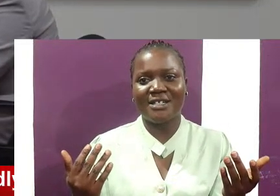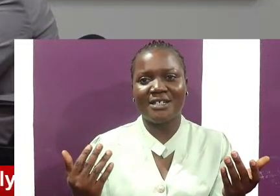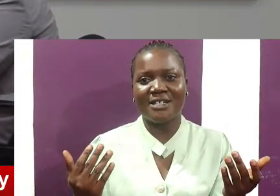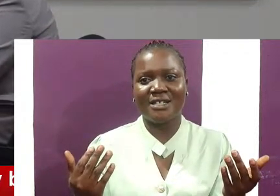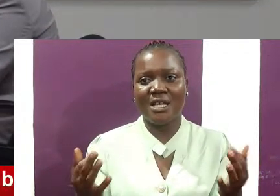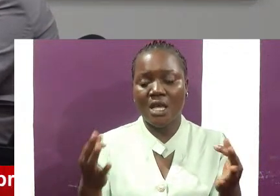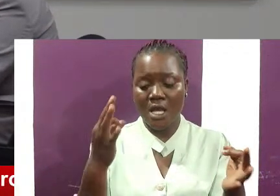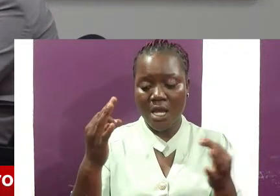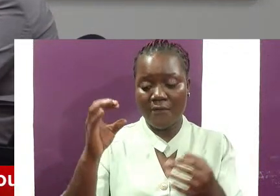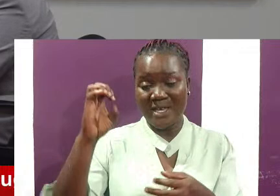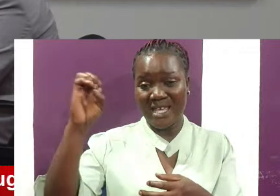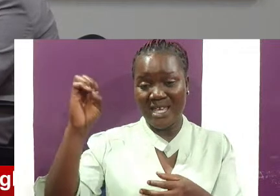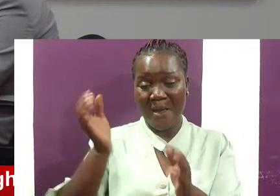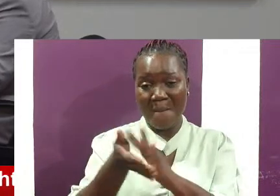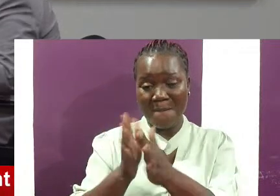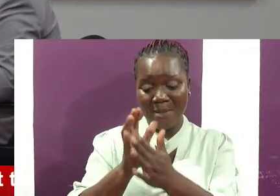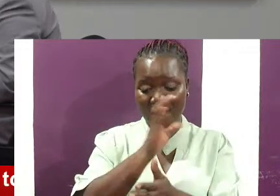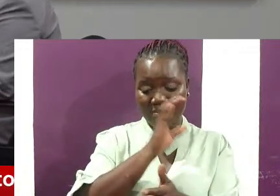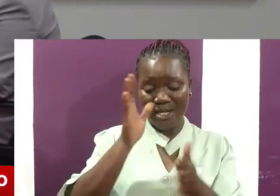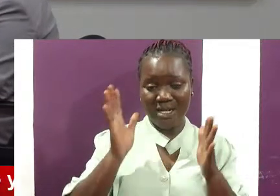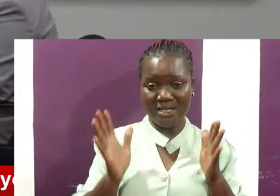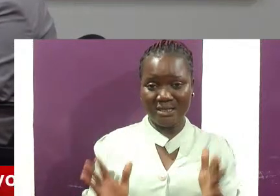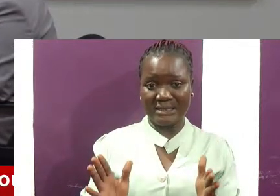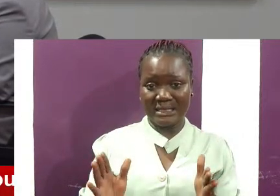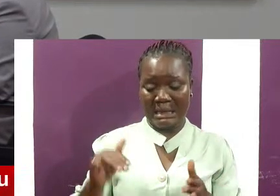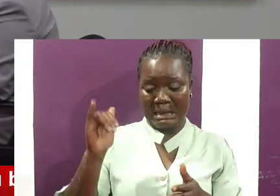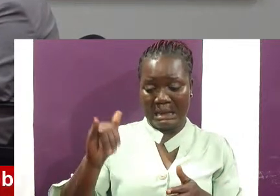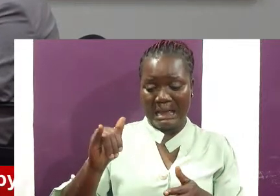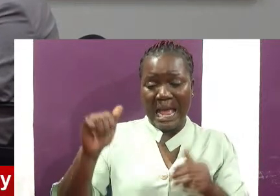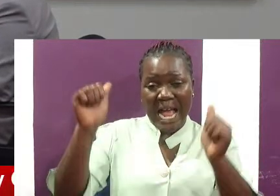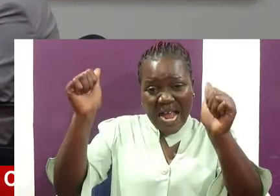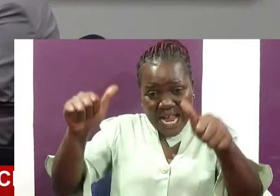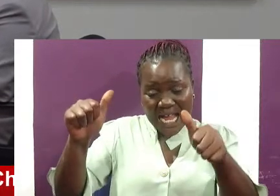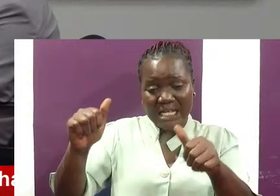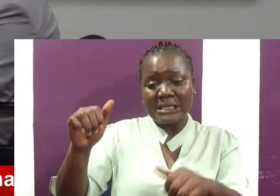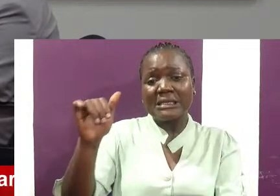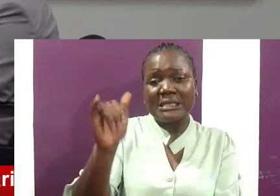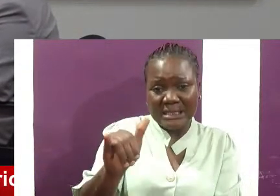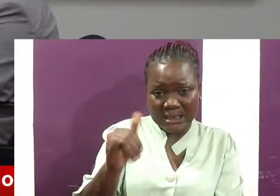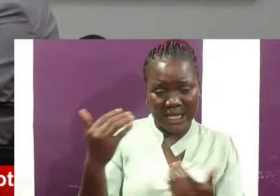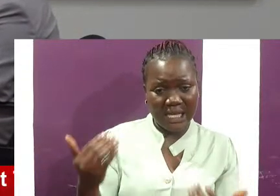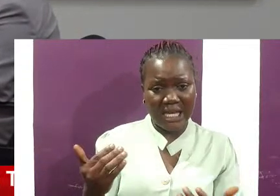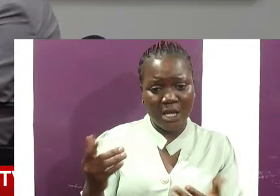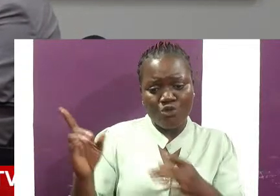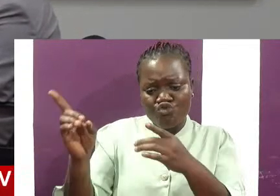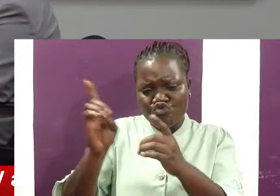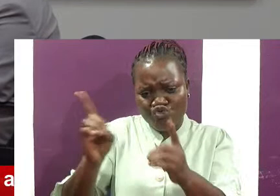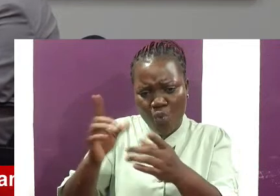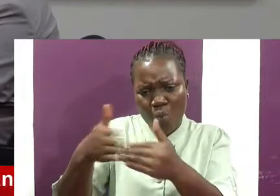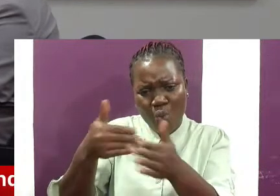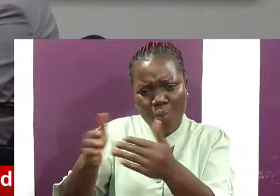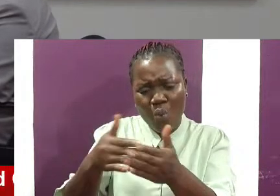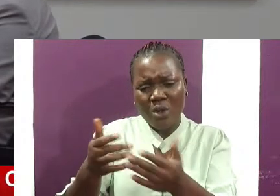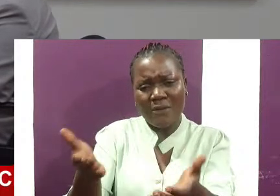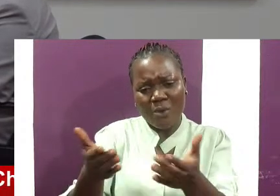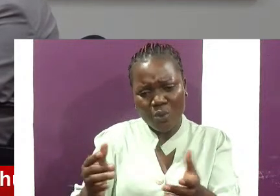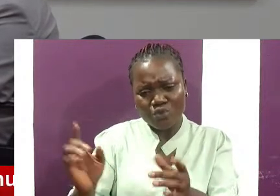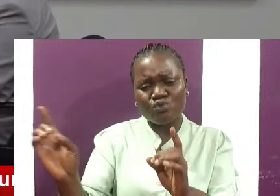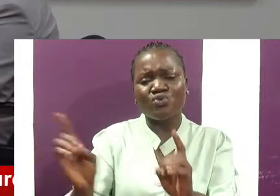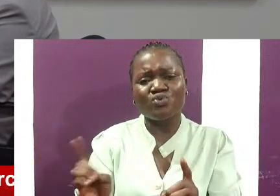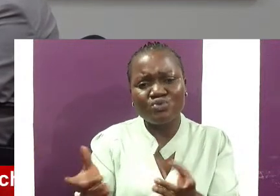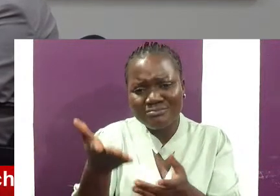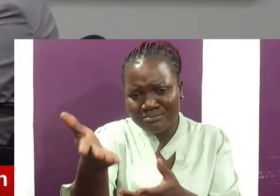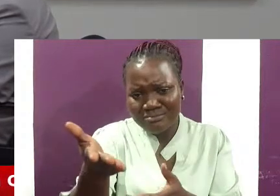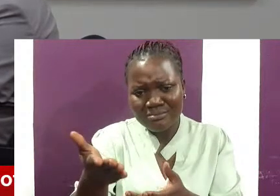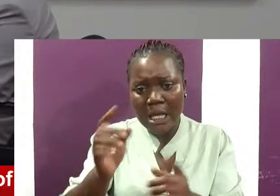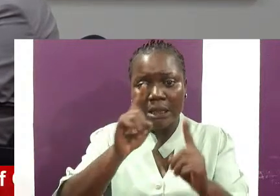he becomes a Christian, can he stay doing what he once did? The answer to that would have to be no.